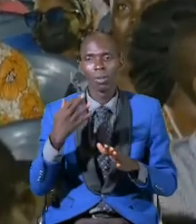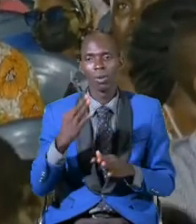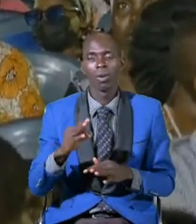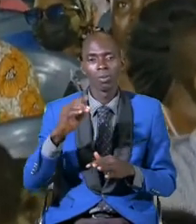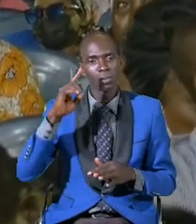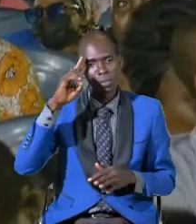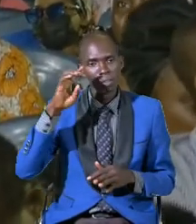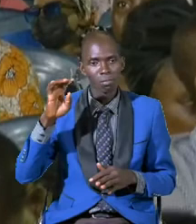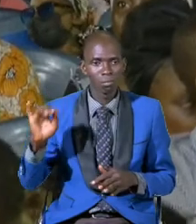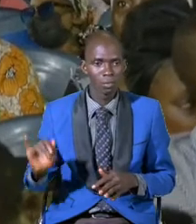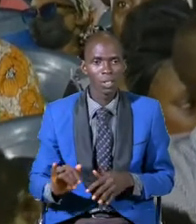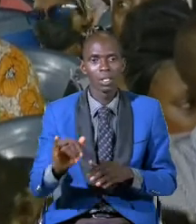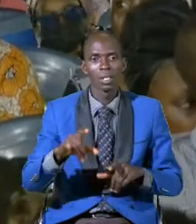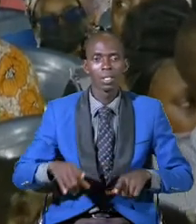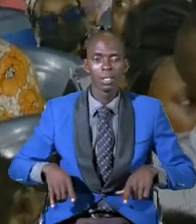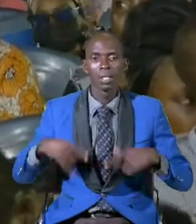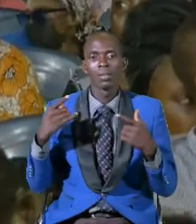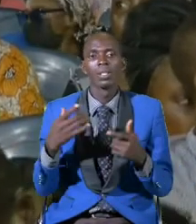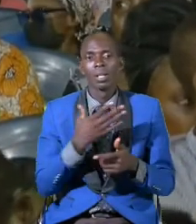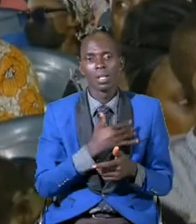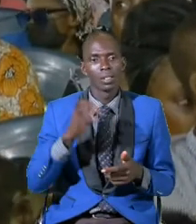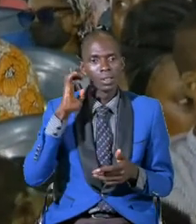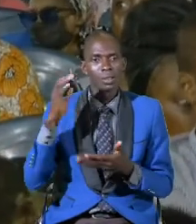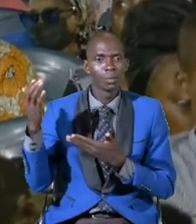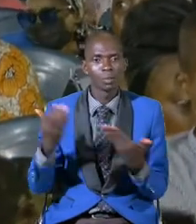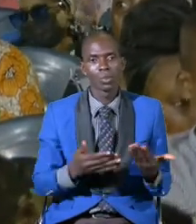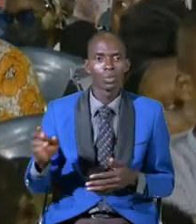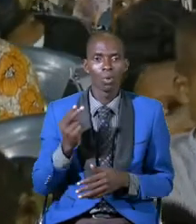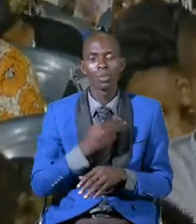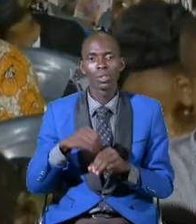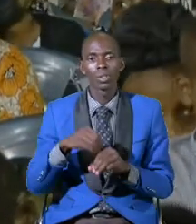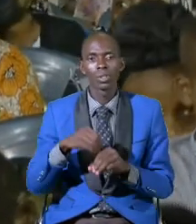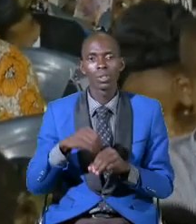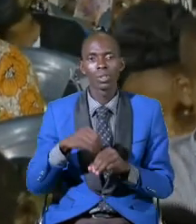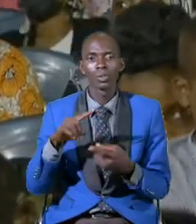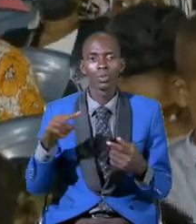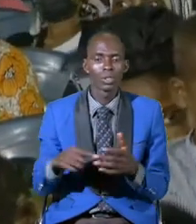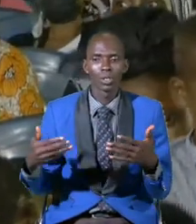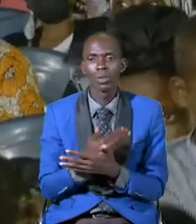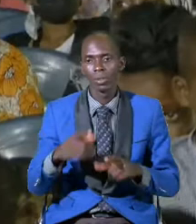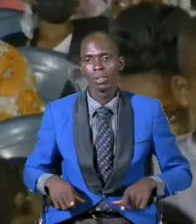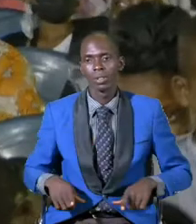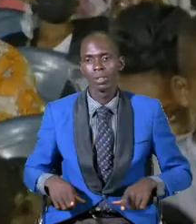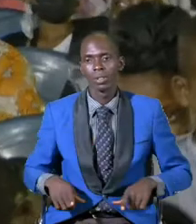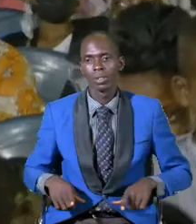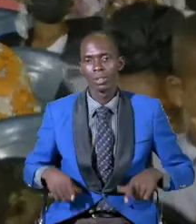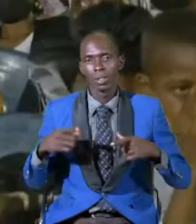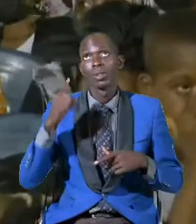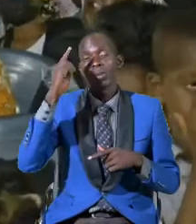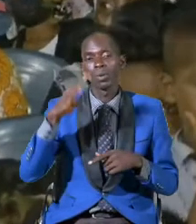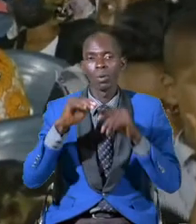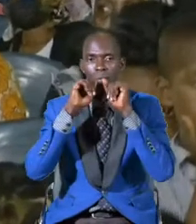our past and brings us into this new life. God bless you there.